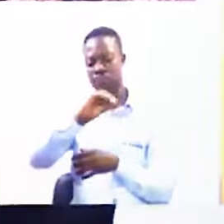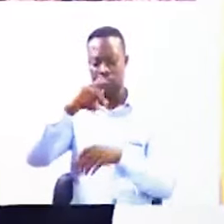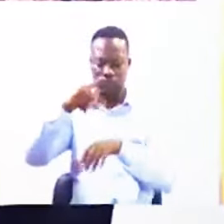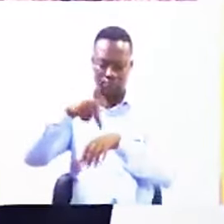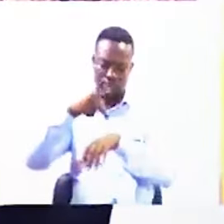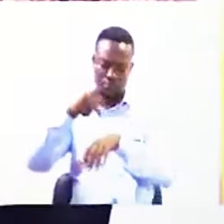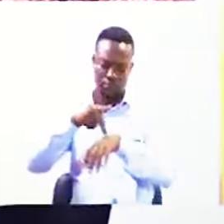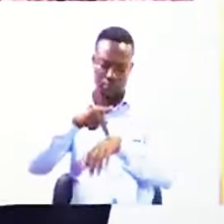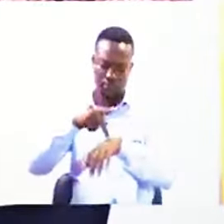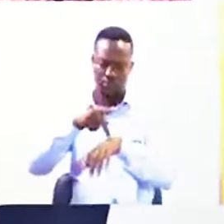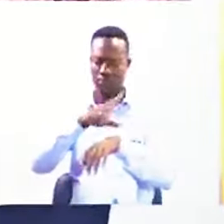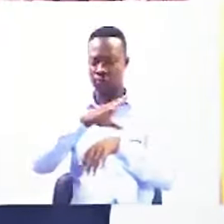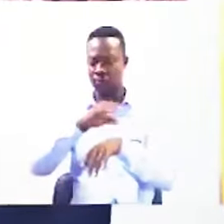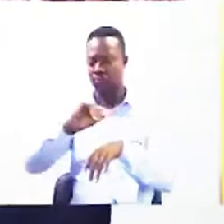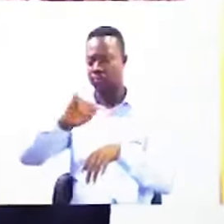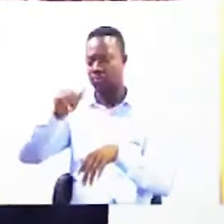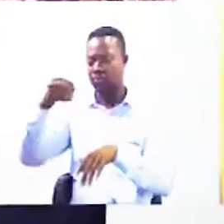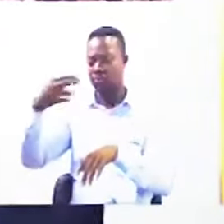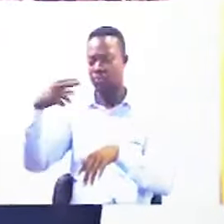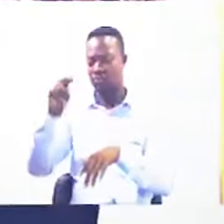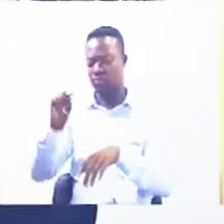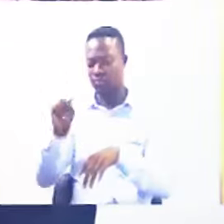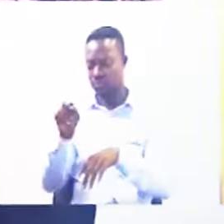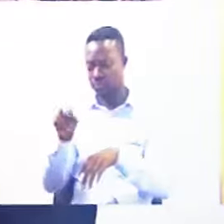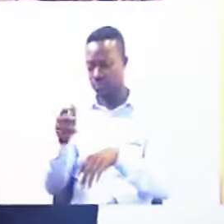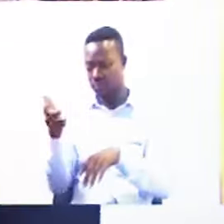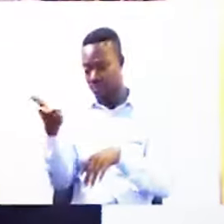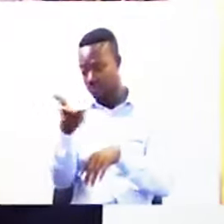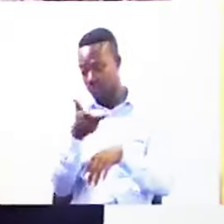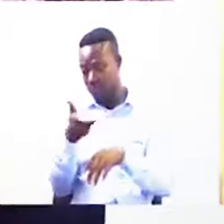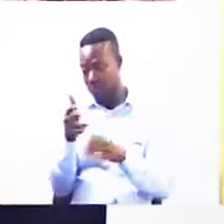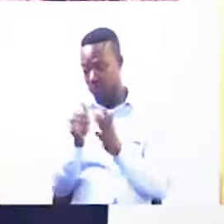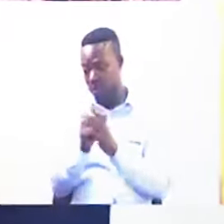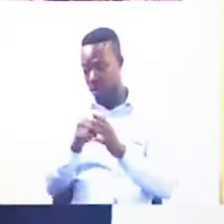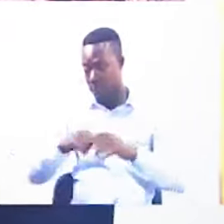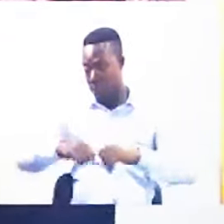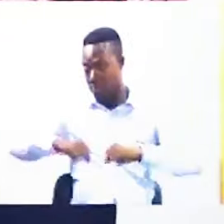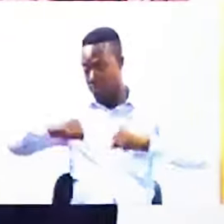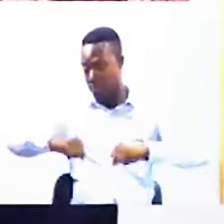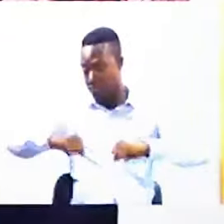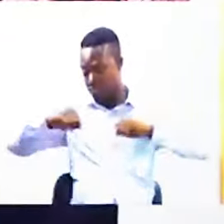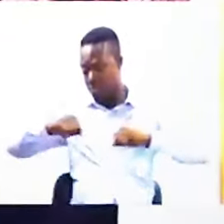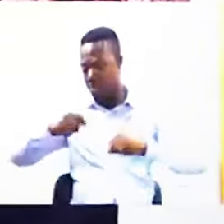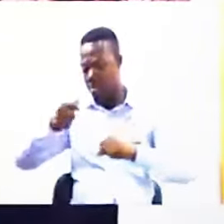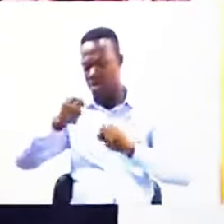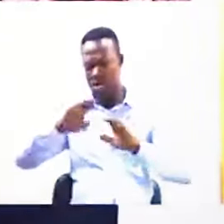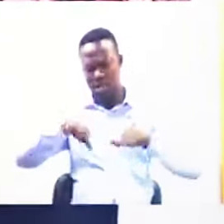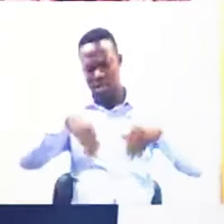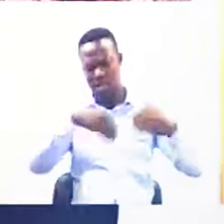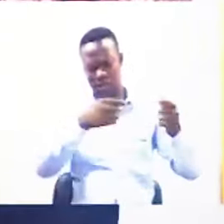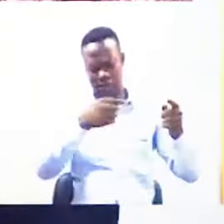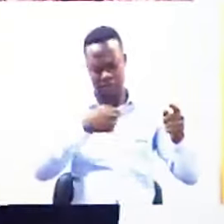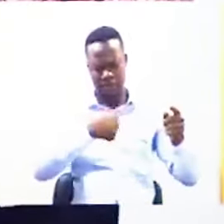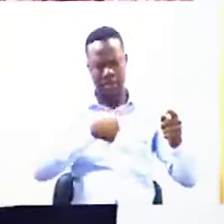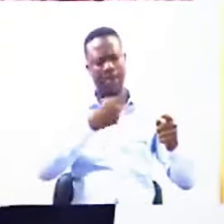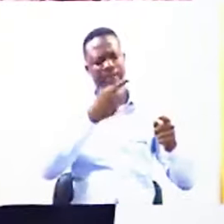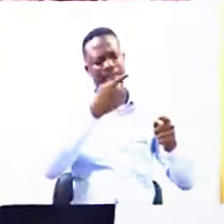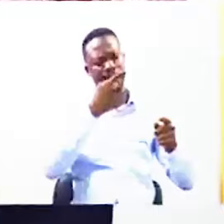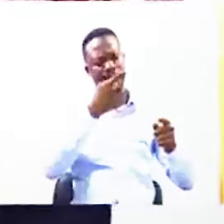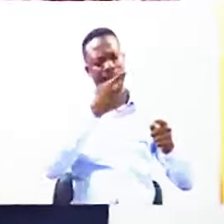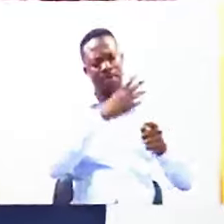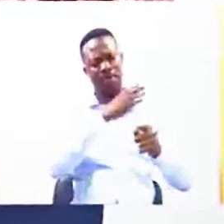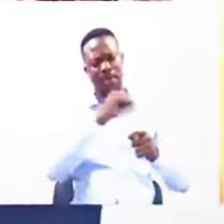and John, those esteemed as pillars, gave me and Barnabas the right hand of